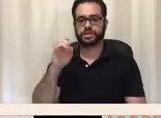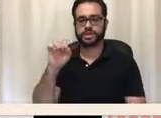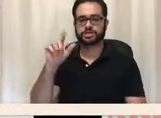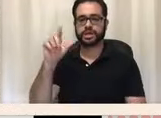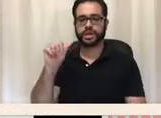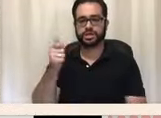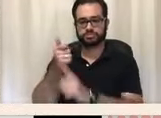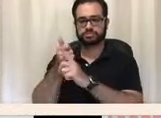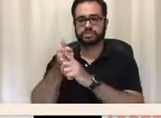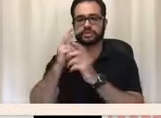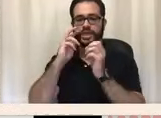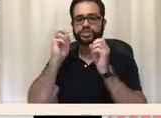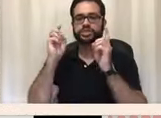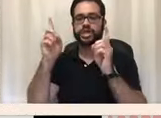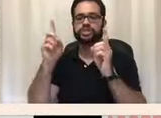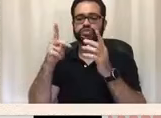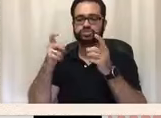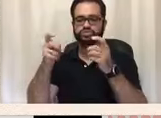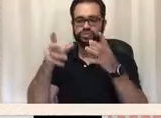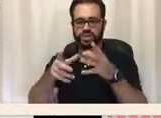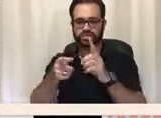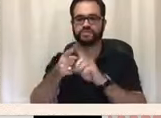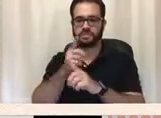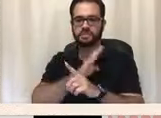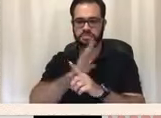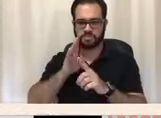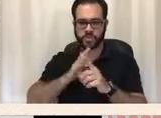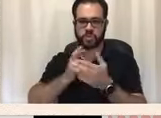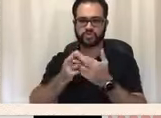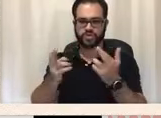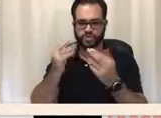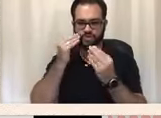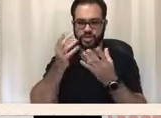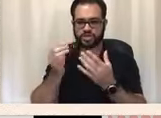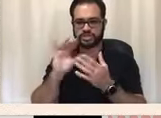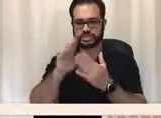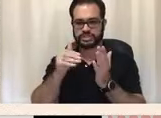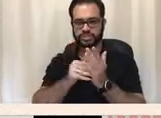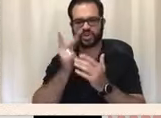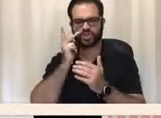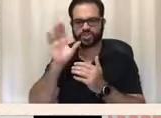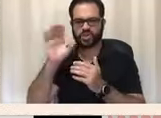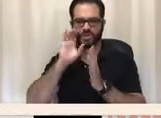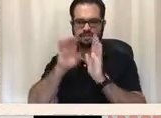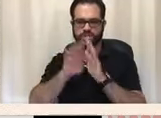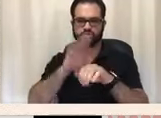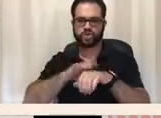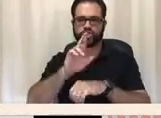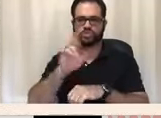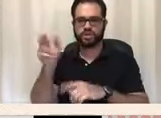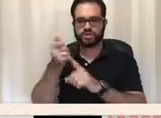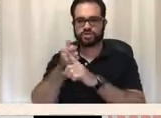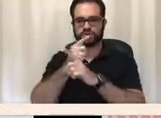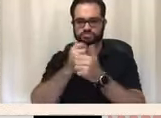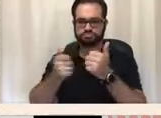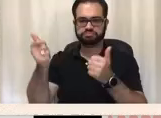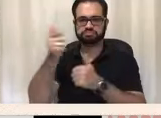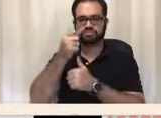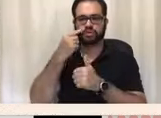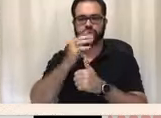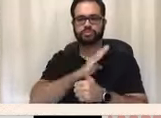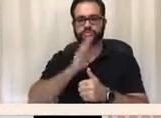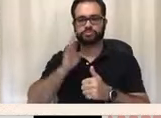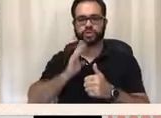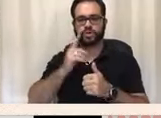Director, also at the Bureau. You'll see her picture on the right. Jessica is over the Bureau Resource and Information Center as well as